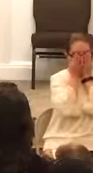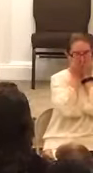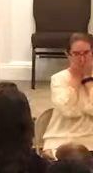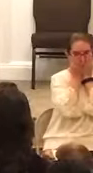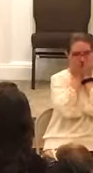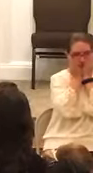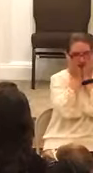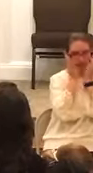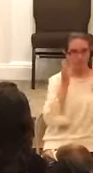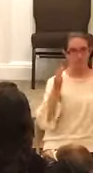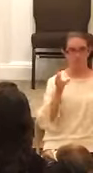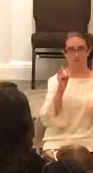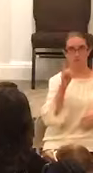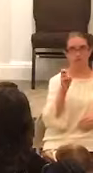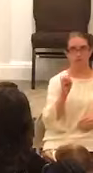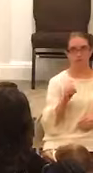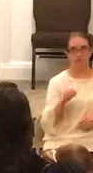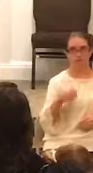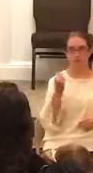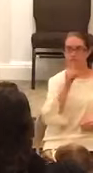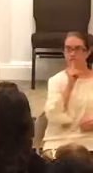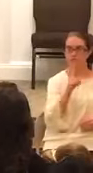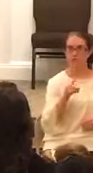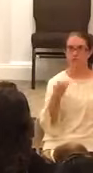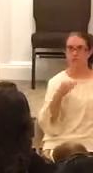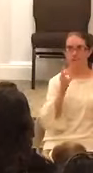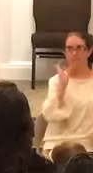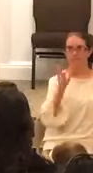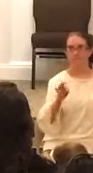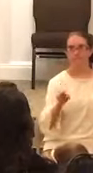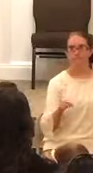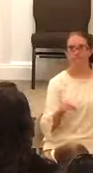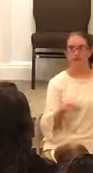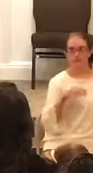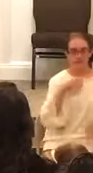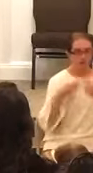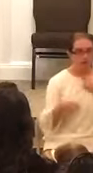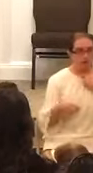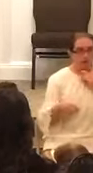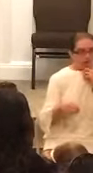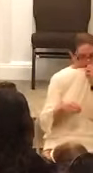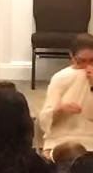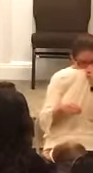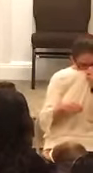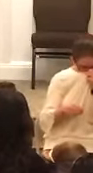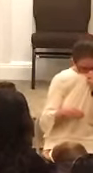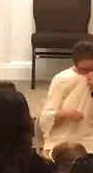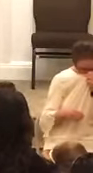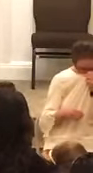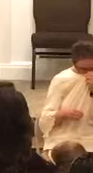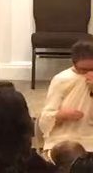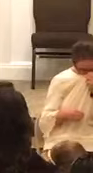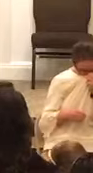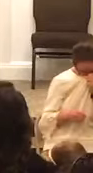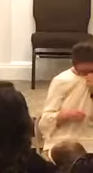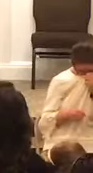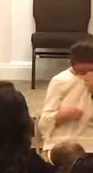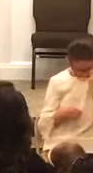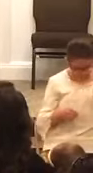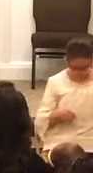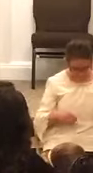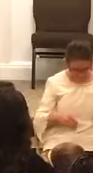heaven, you're going to be accursed if you preach another gospel from what I preach, because I preach what God gave me. Hallelujah. He preached the same thing Peter and John and James